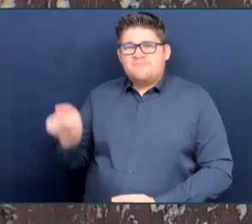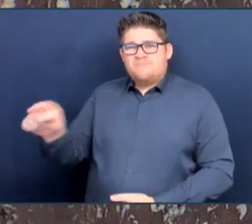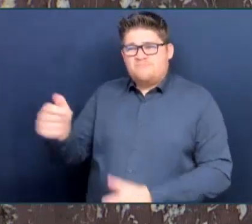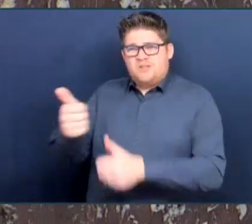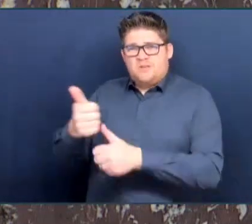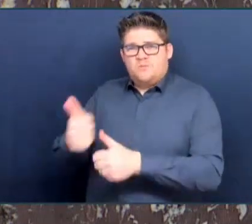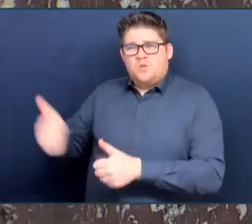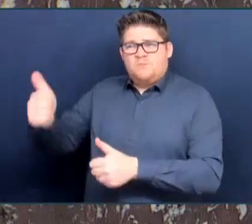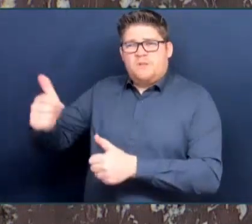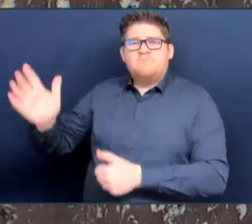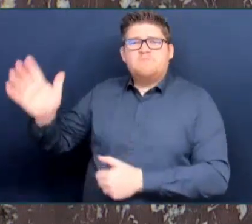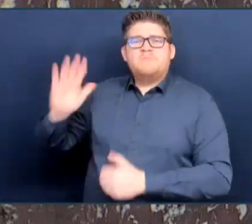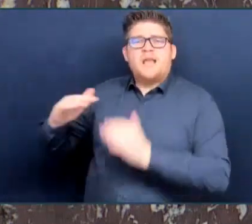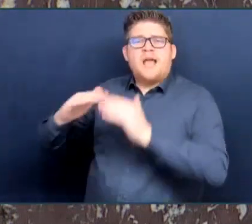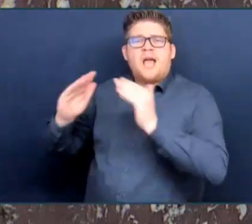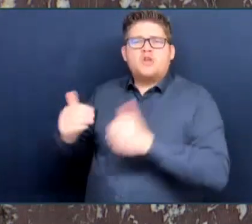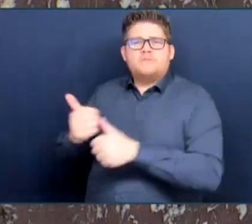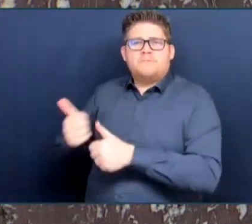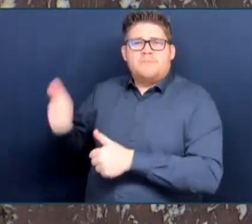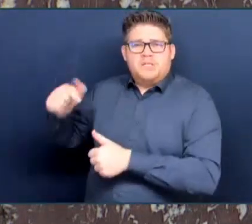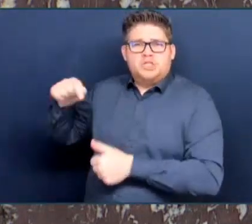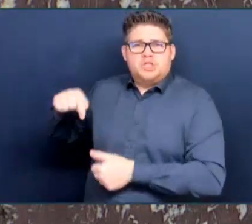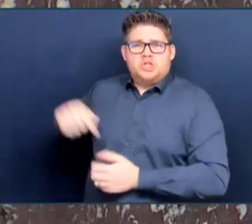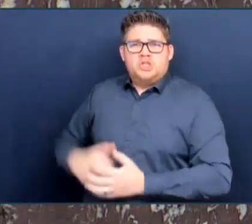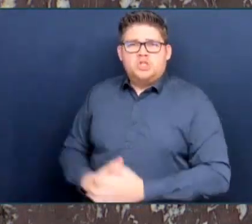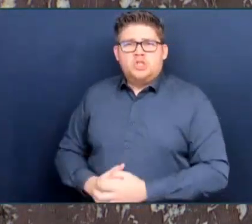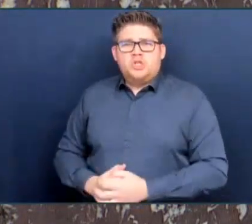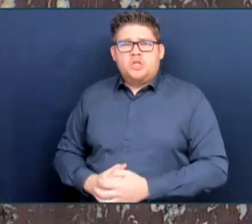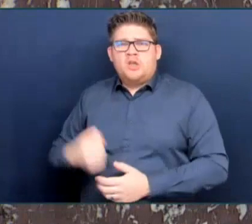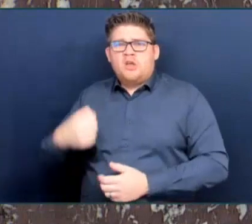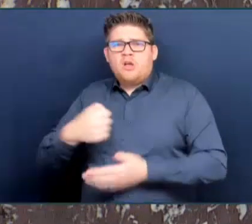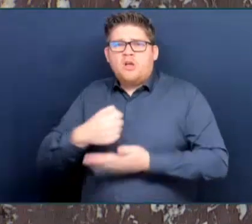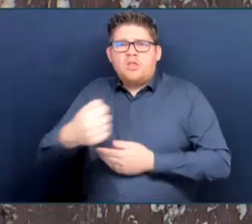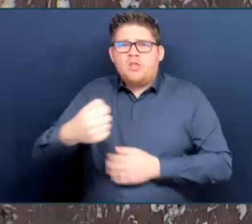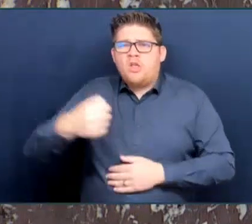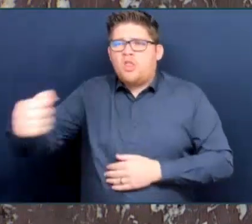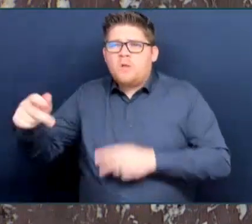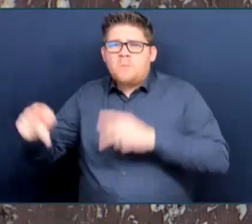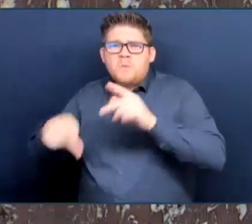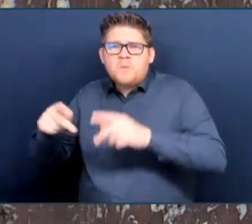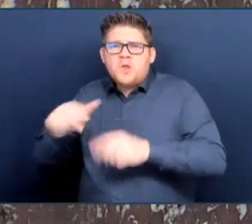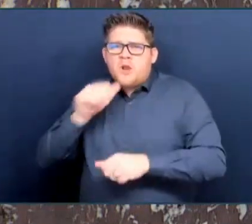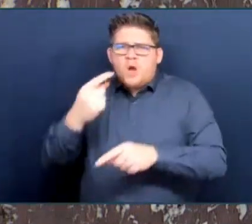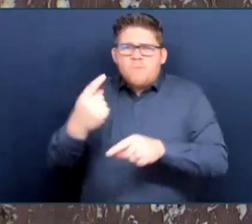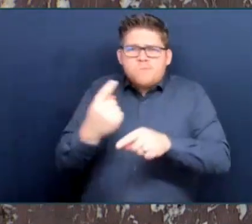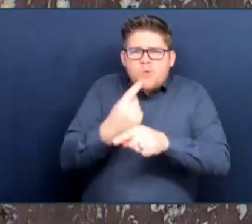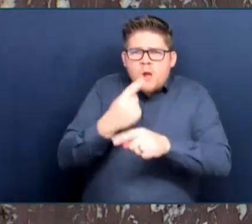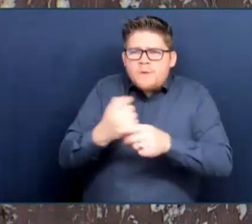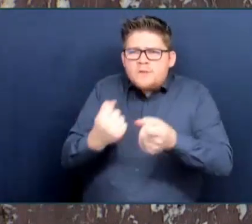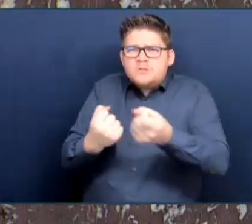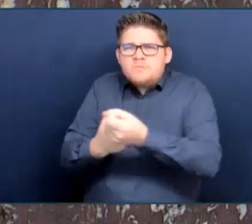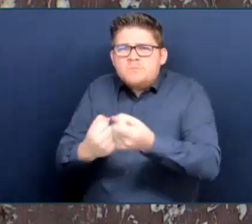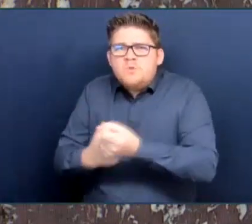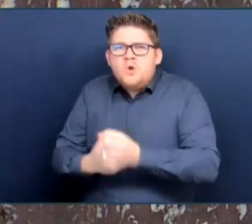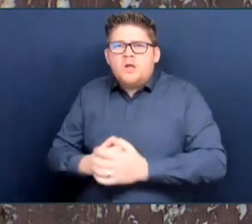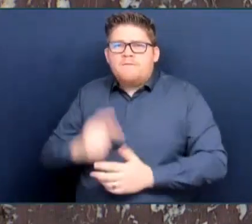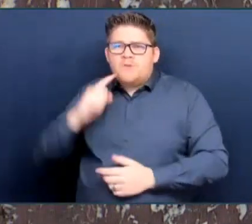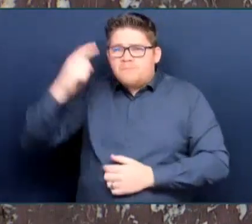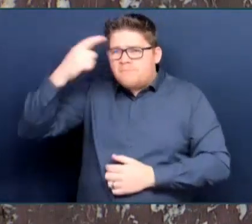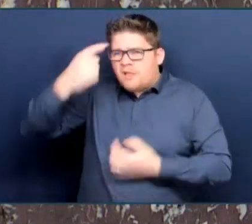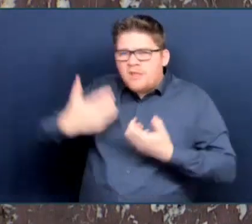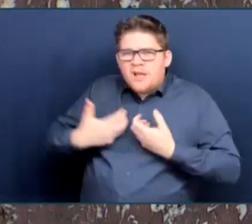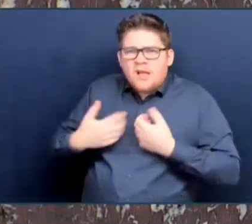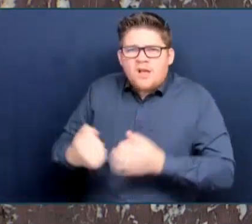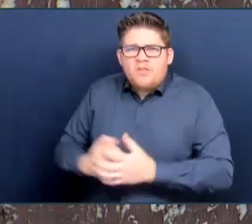without proper mental health supports, creating chaos in neighborhoods across the province. When will the brutal random attacks,